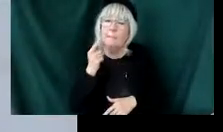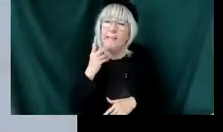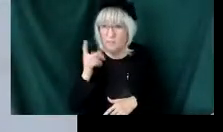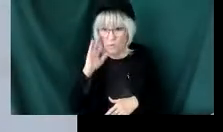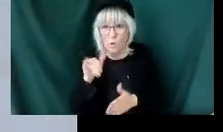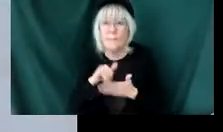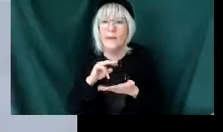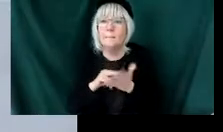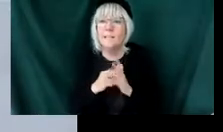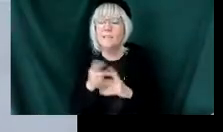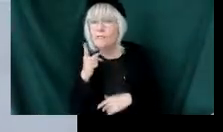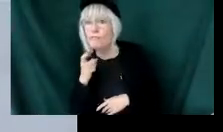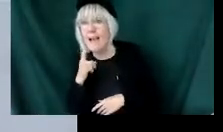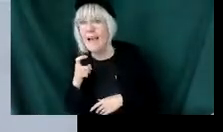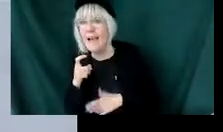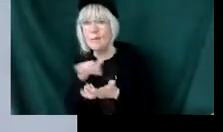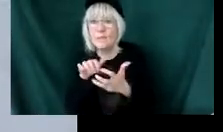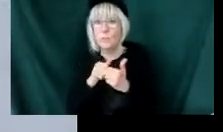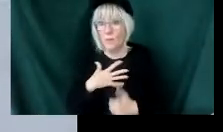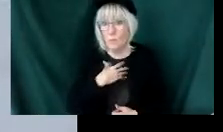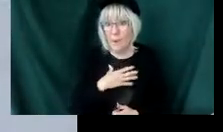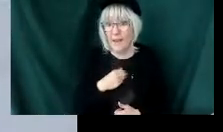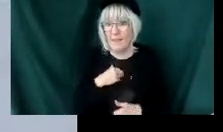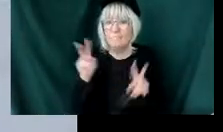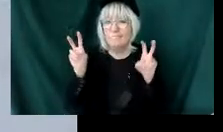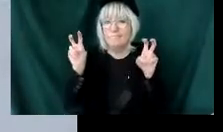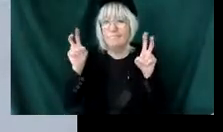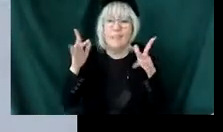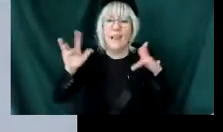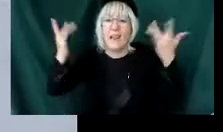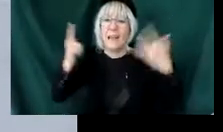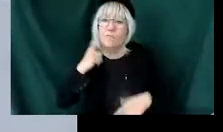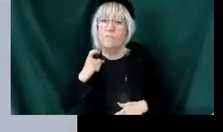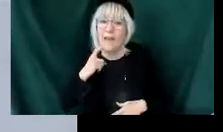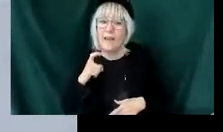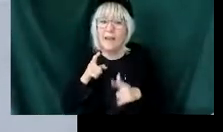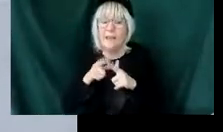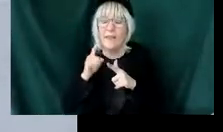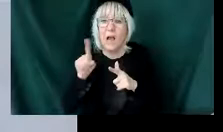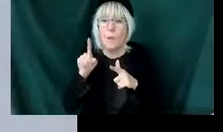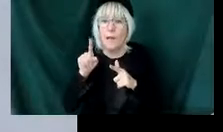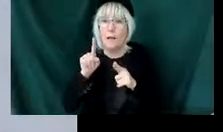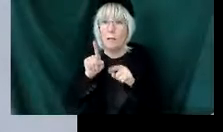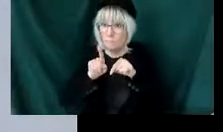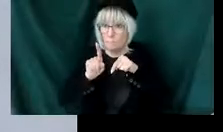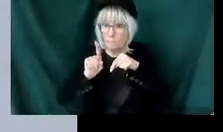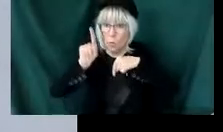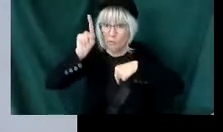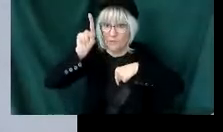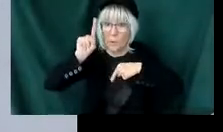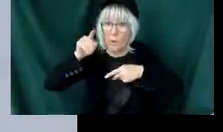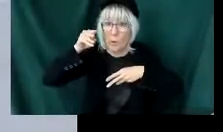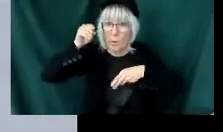It's red mixed with white. And then I'm going to phase it out, going in both directions.